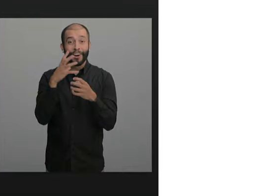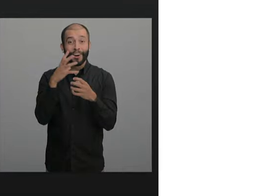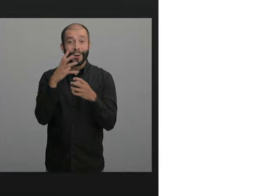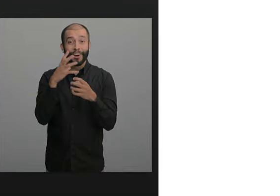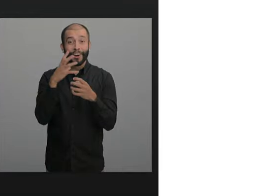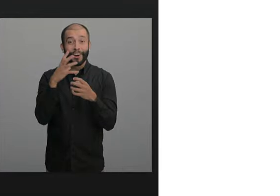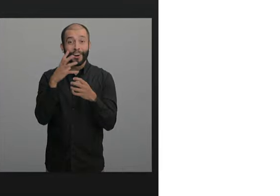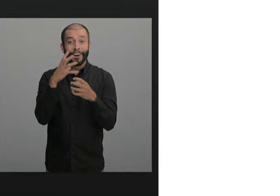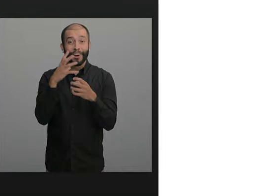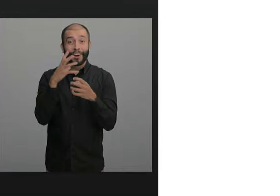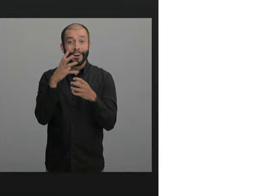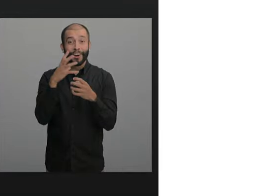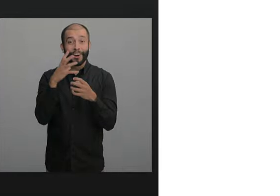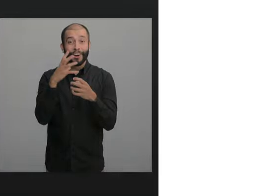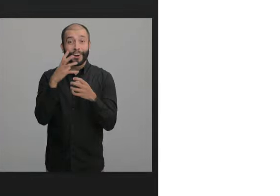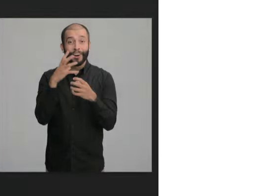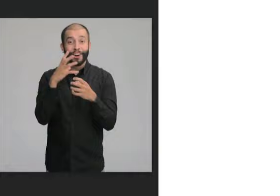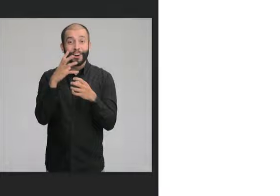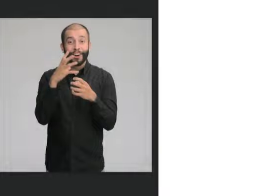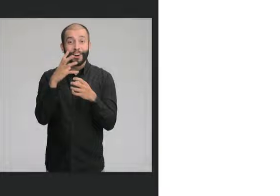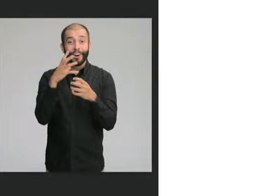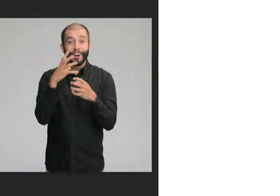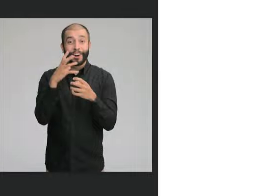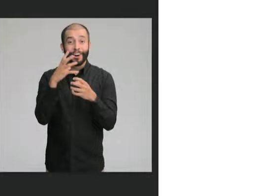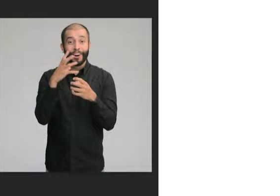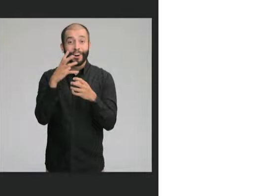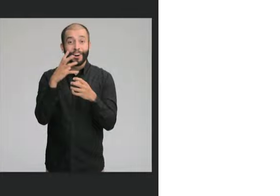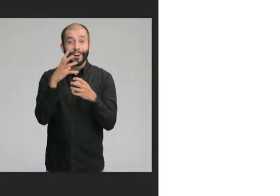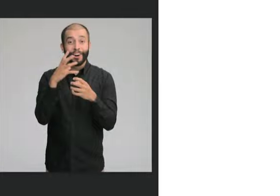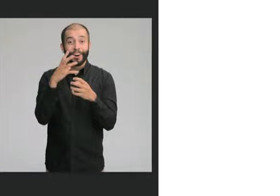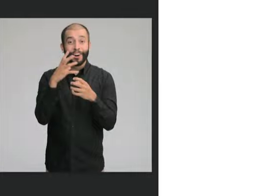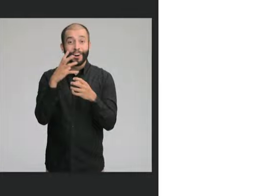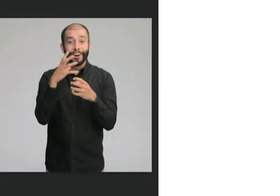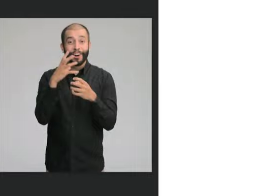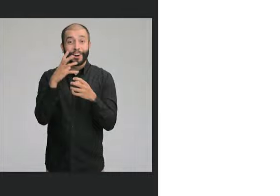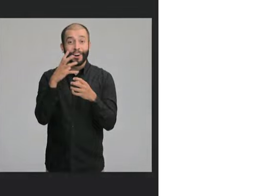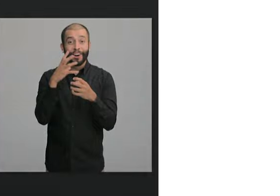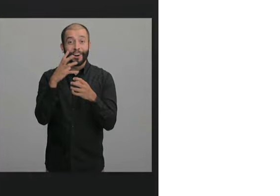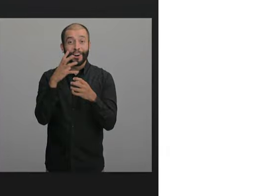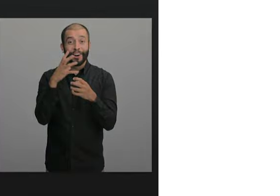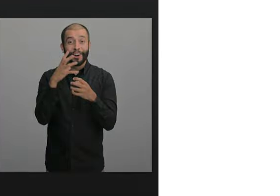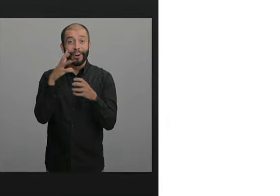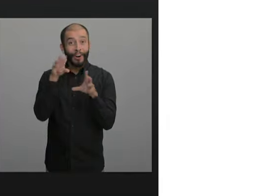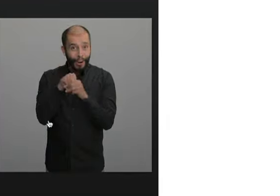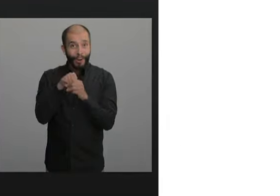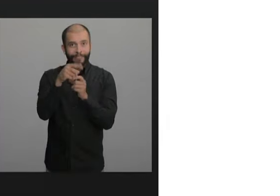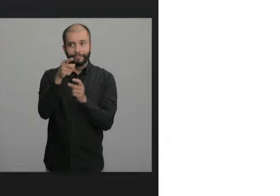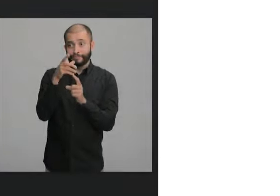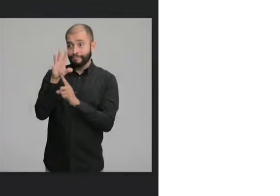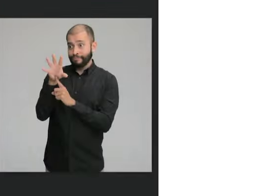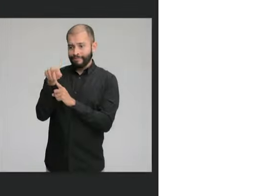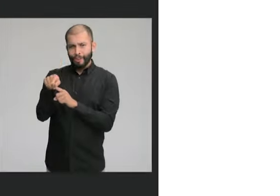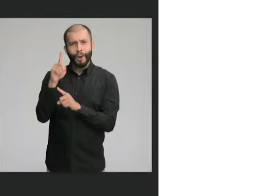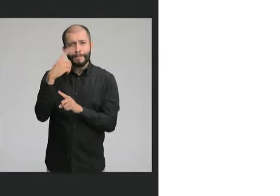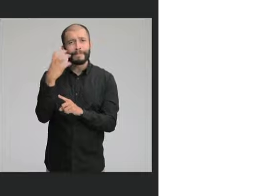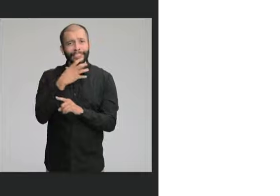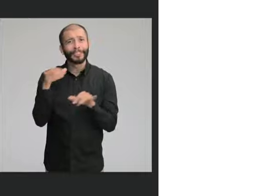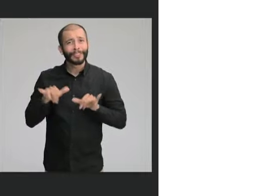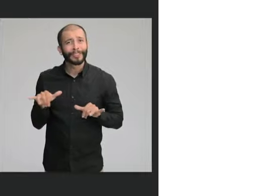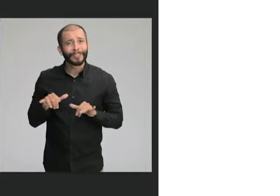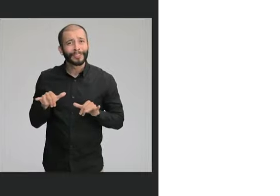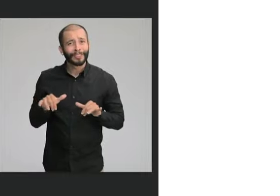more importantly, your content, when you're actually taking the photo, you can see what the exposure looks like, you can see what's going on, like that's the real where it's going to be. Including those you shoot on